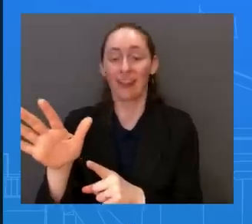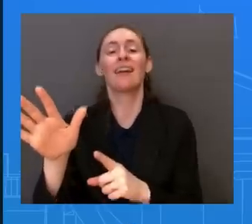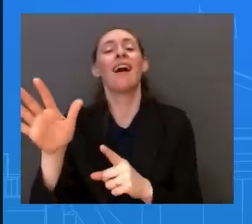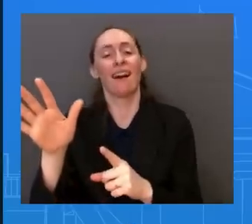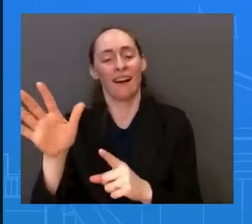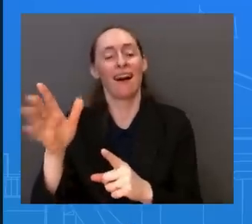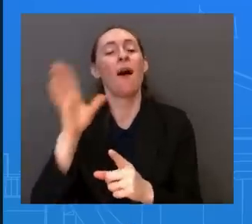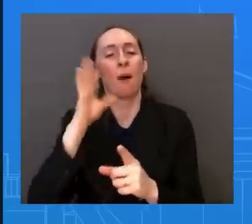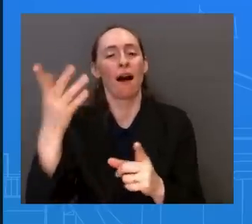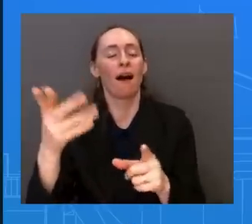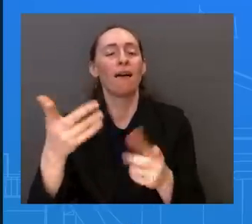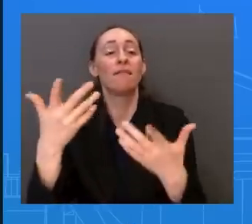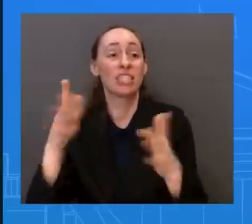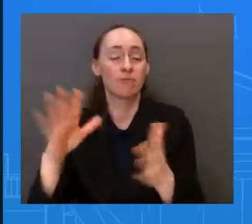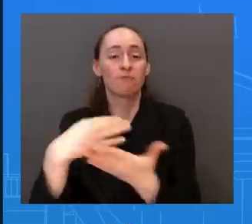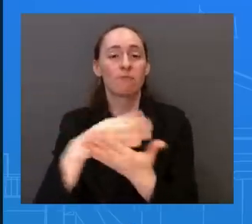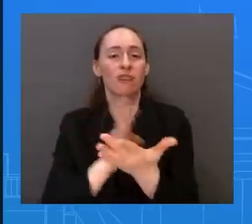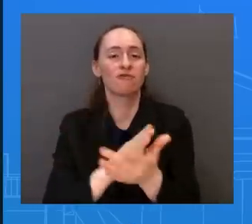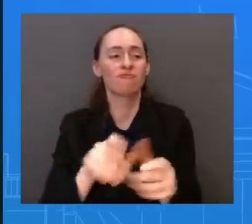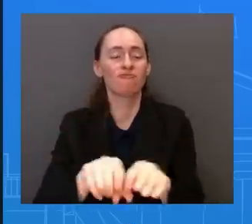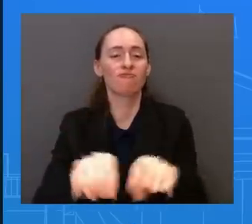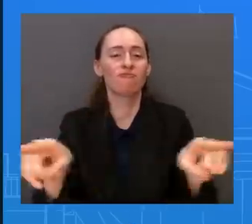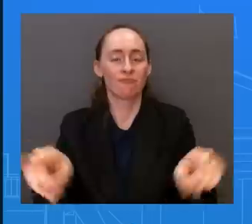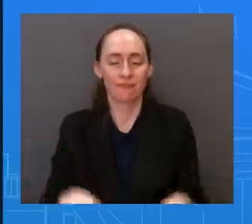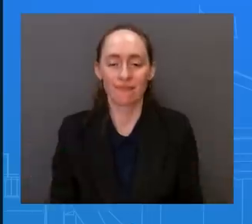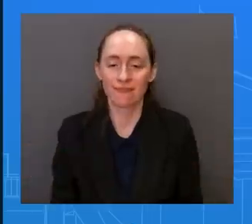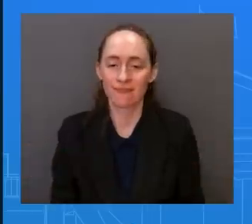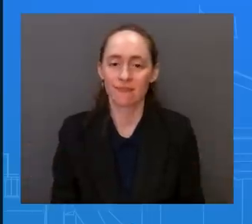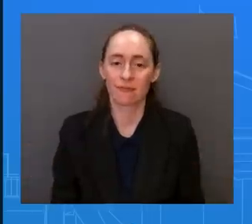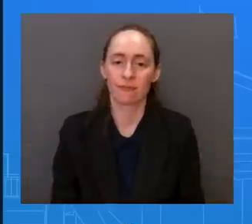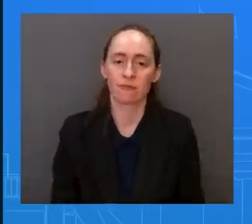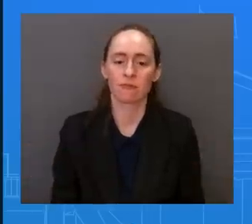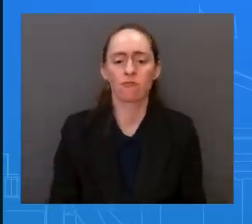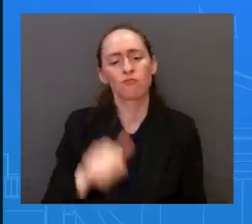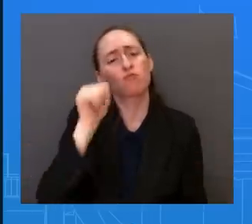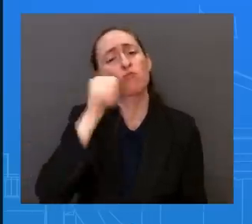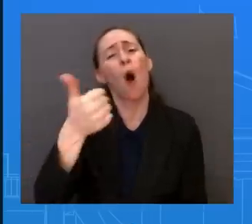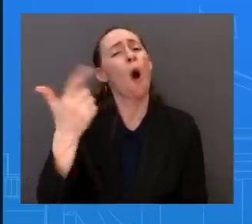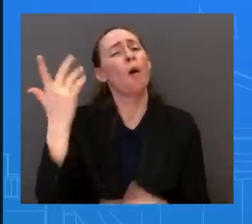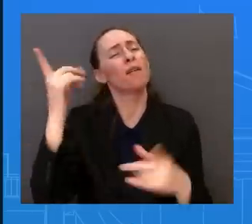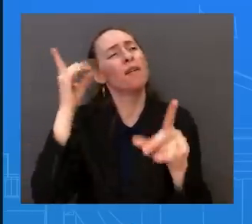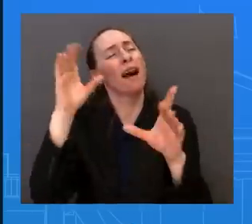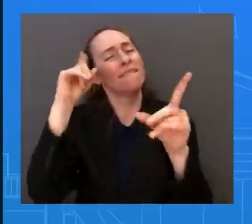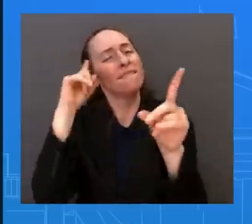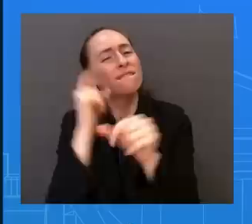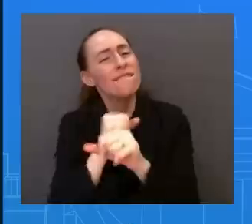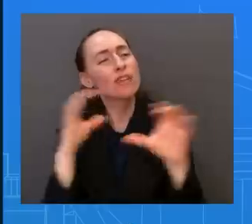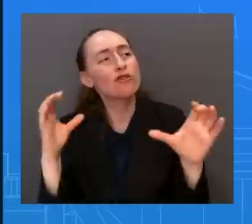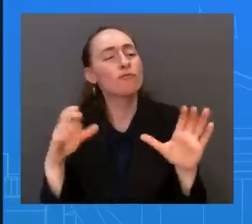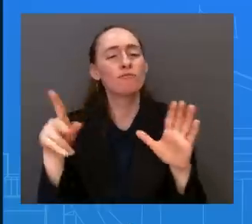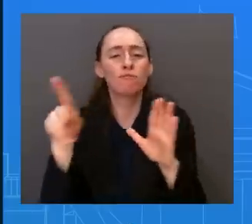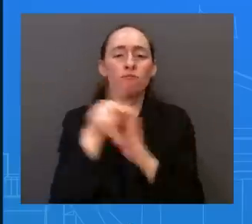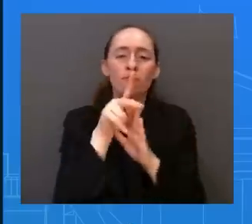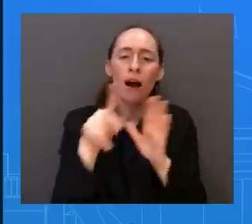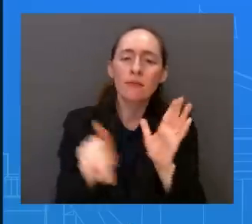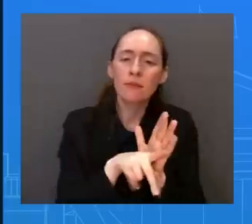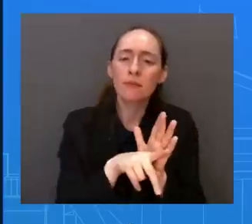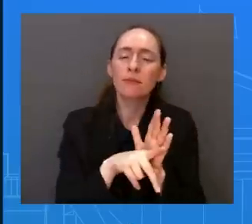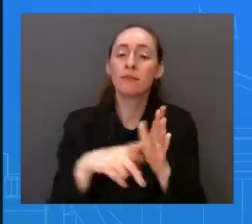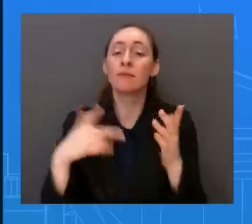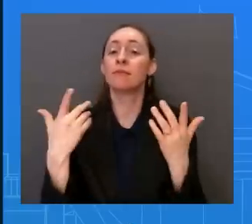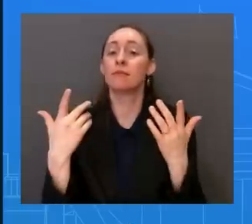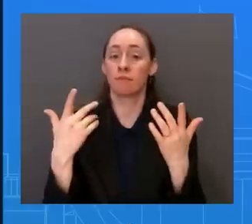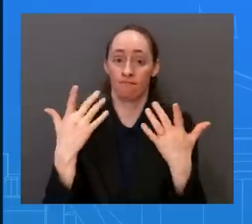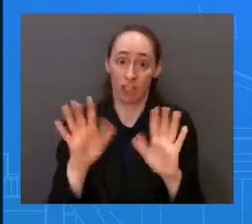vision tomorrow, and then I think you can expect that you're going to see a lot of detail about the president's policies in his